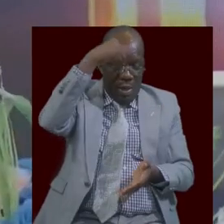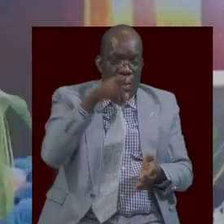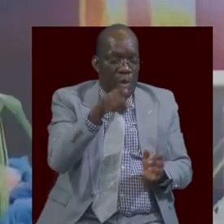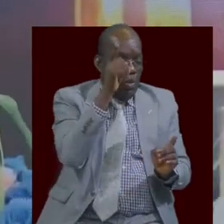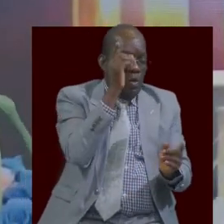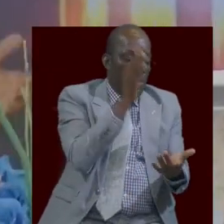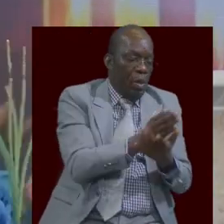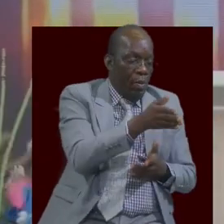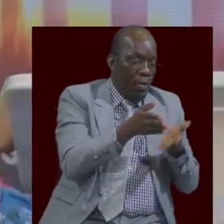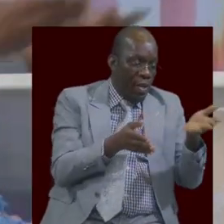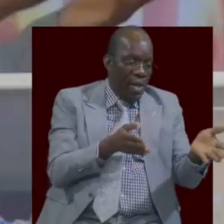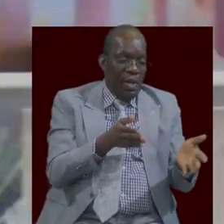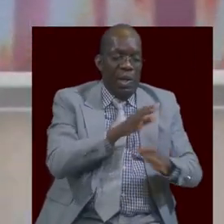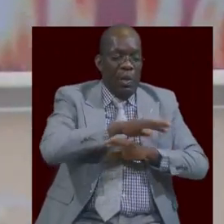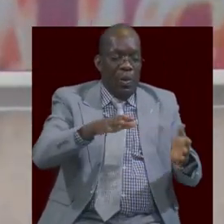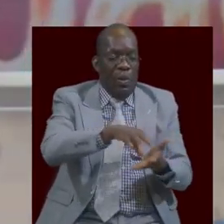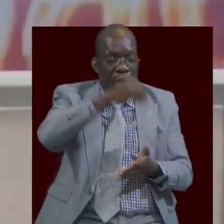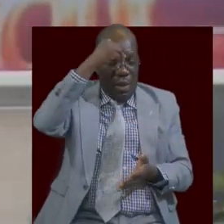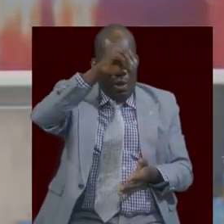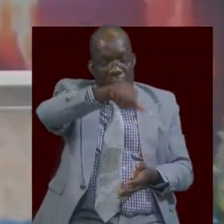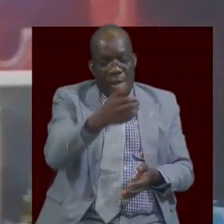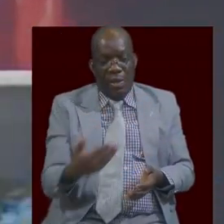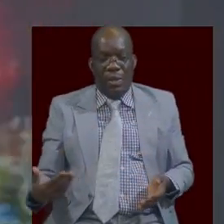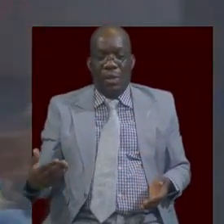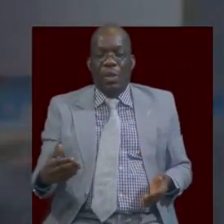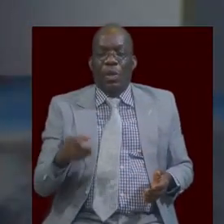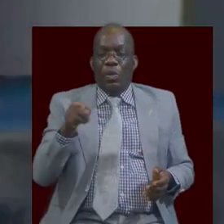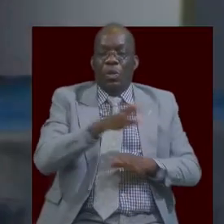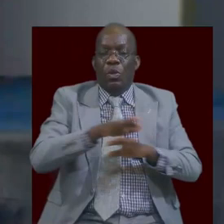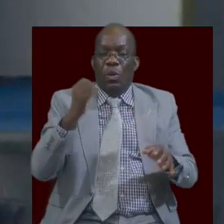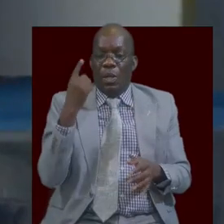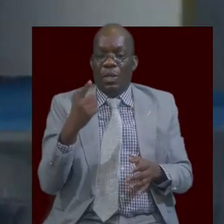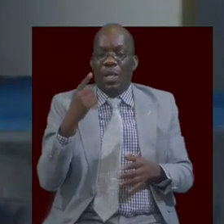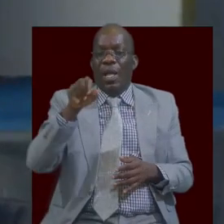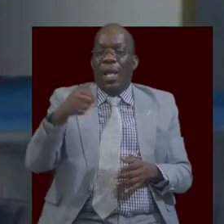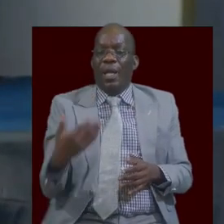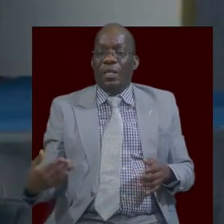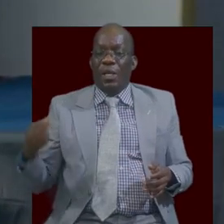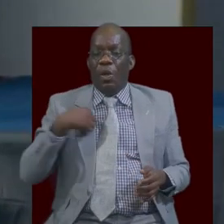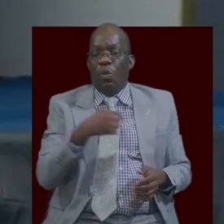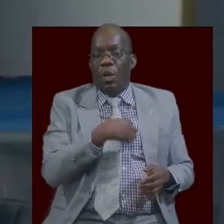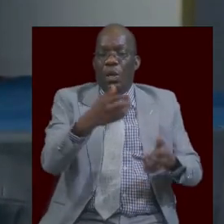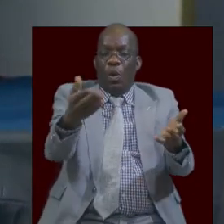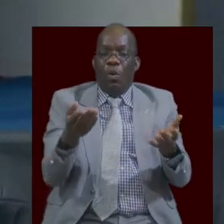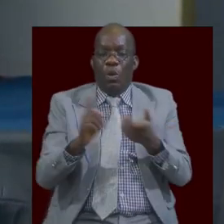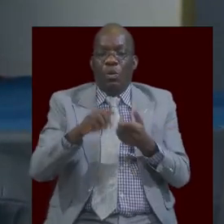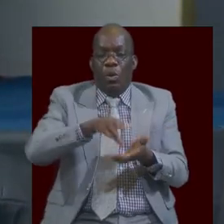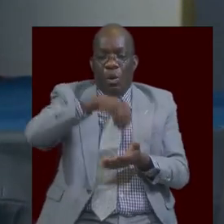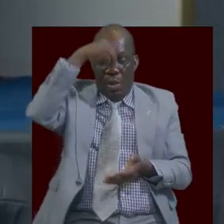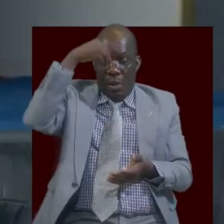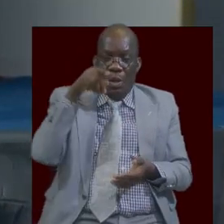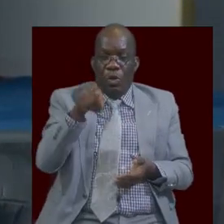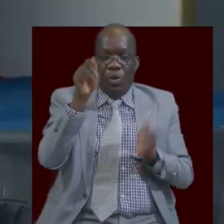learn anything, and now you understand, anything we want to learn, you can have the